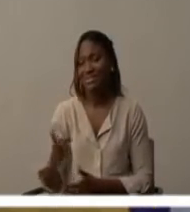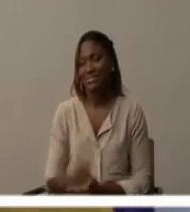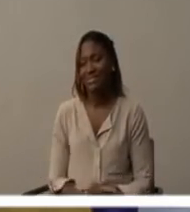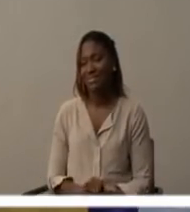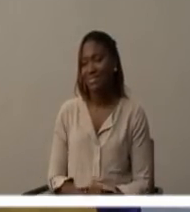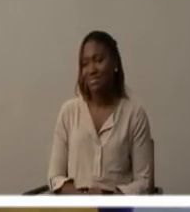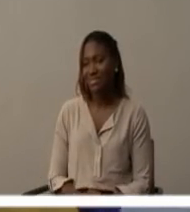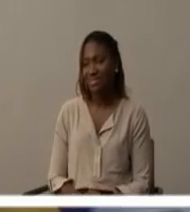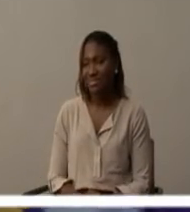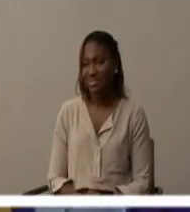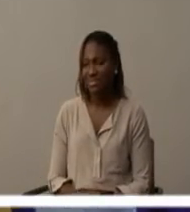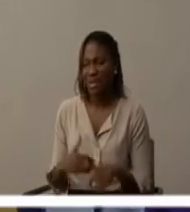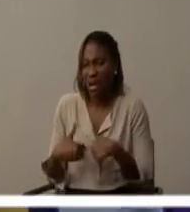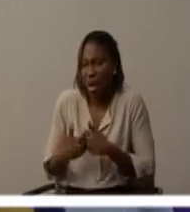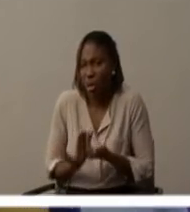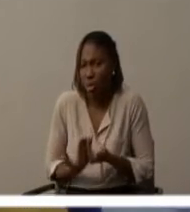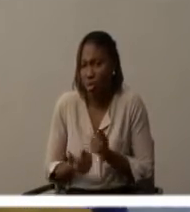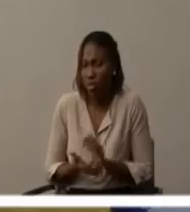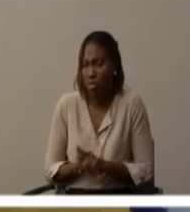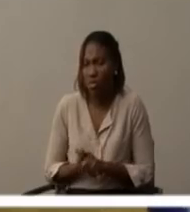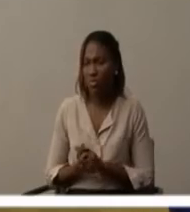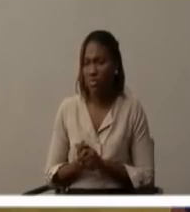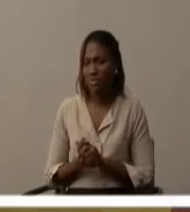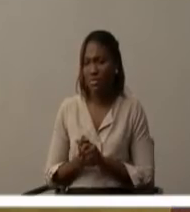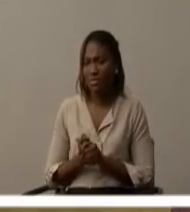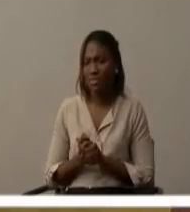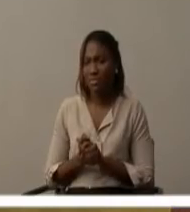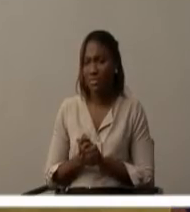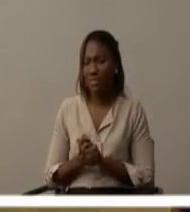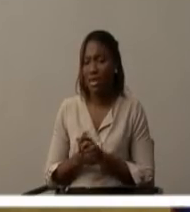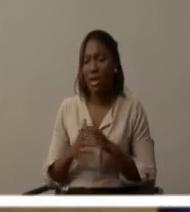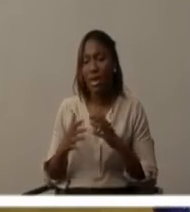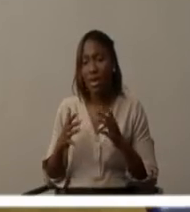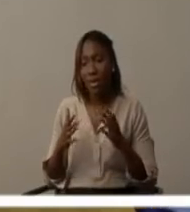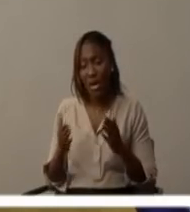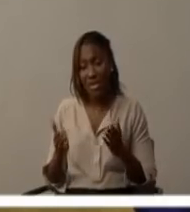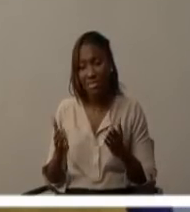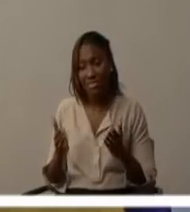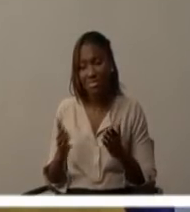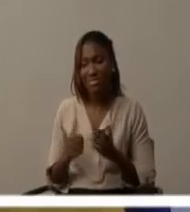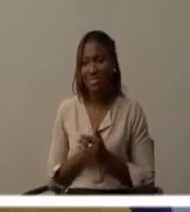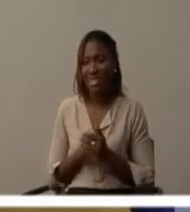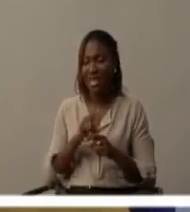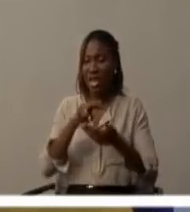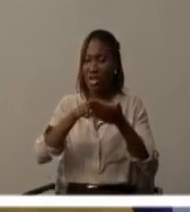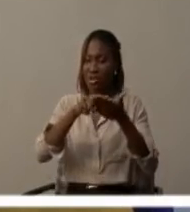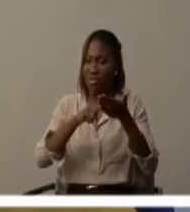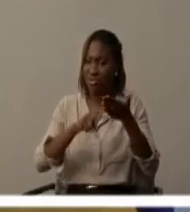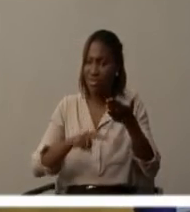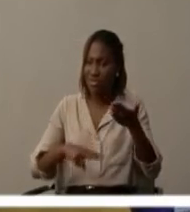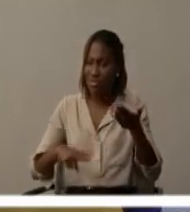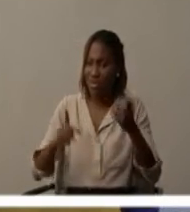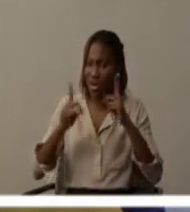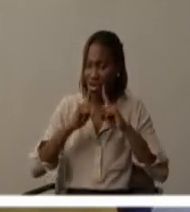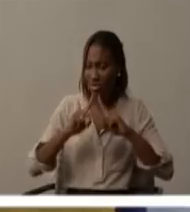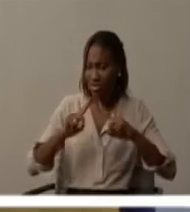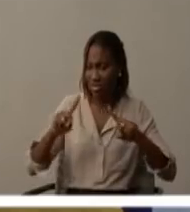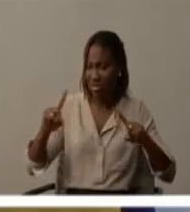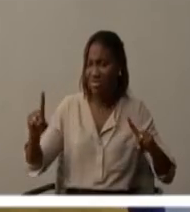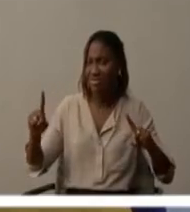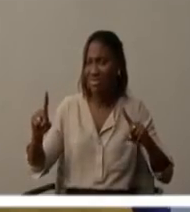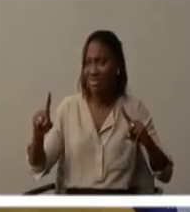revealed. How? Well, look at the text and the emotions in the text. Incredible